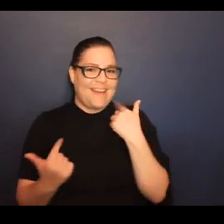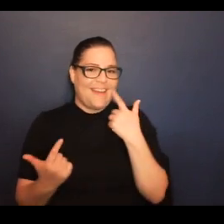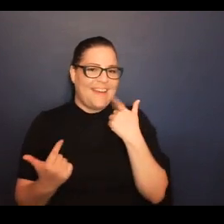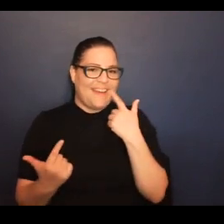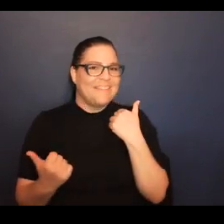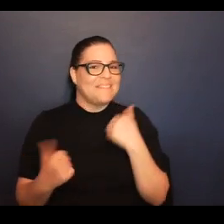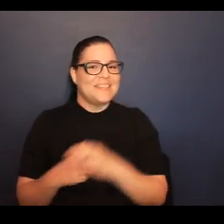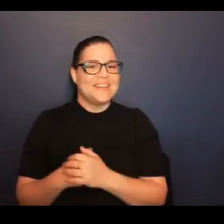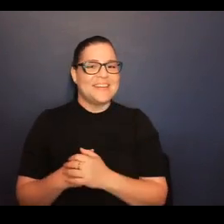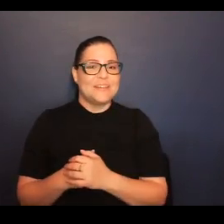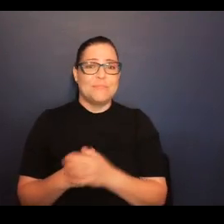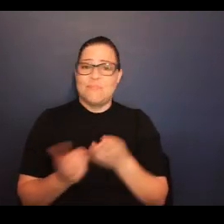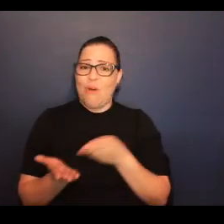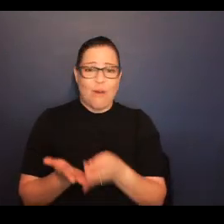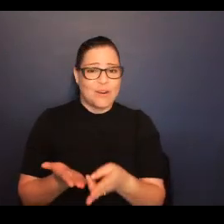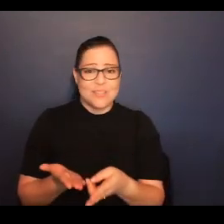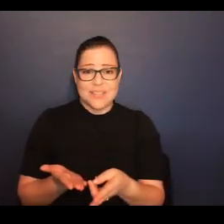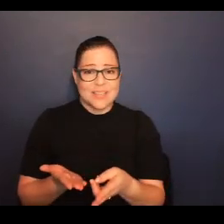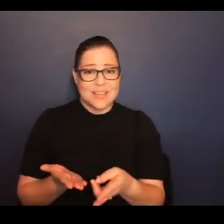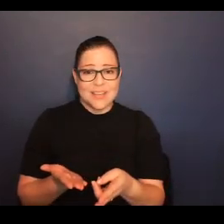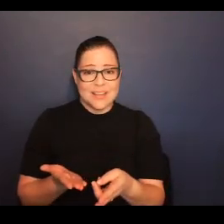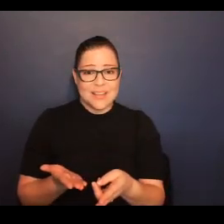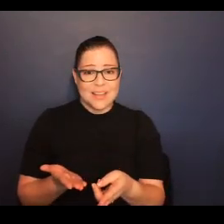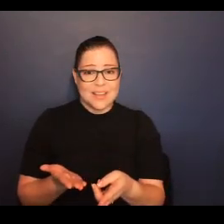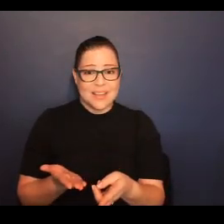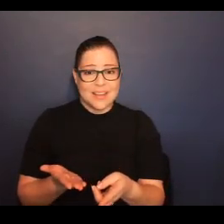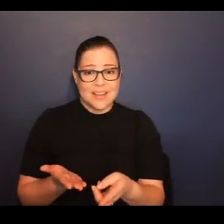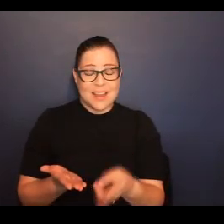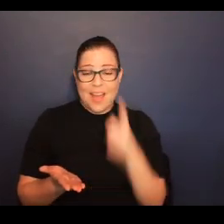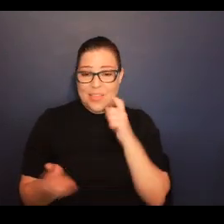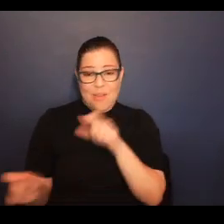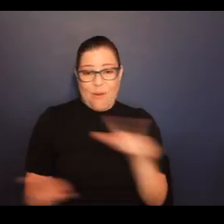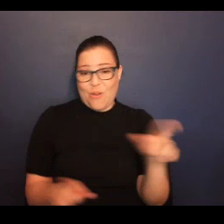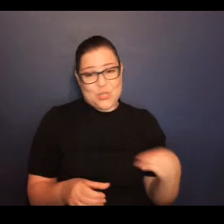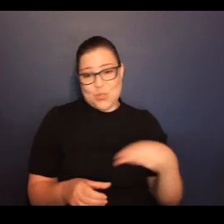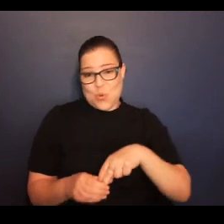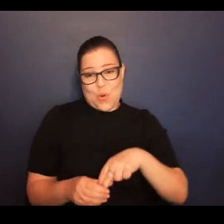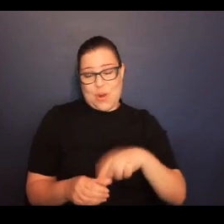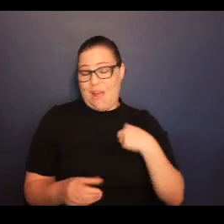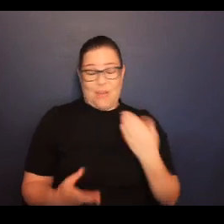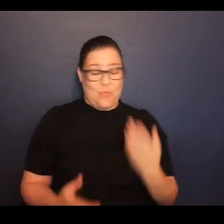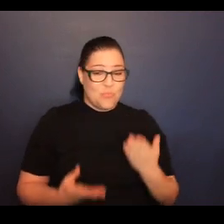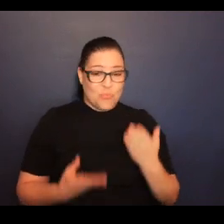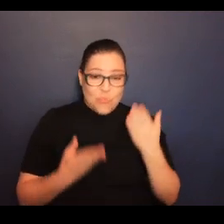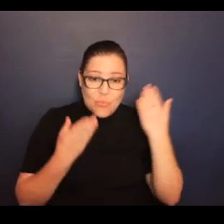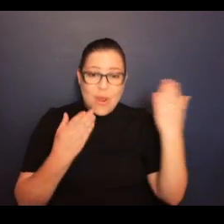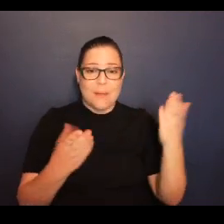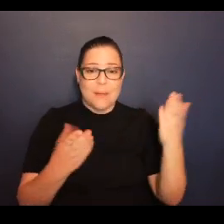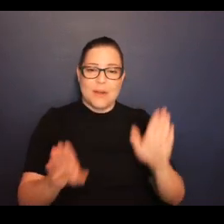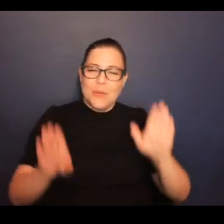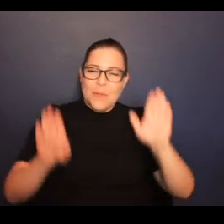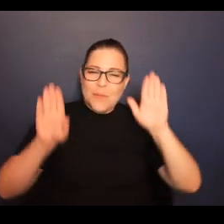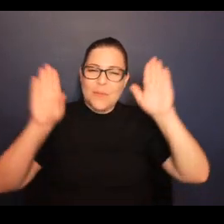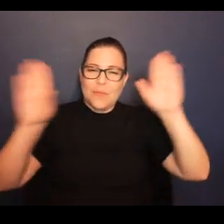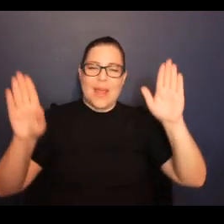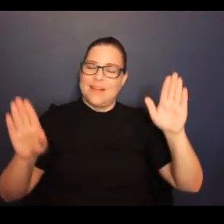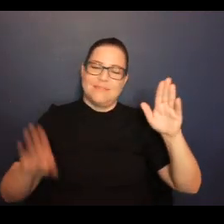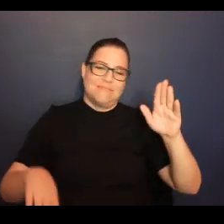But honestly, I would say everybody get on. I mean, I highly recommend it. It's great, and I think it's great that